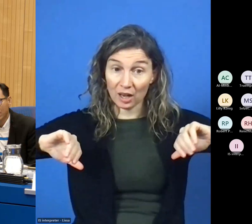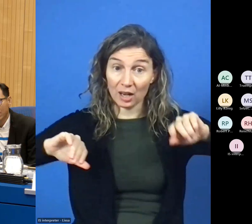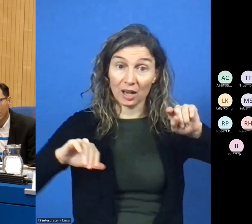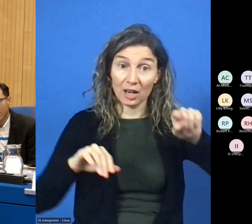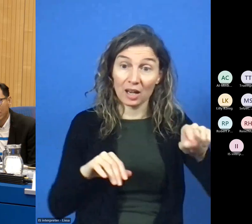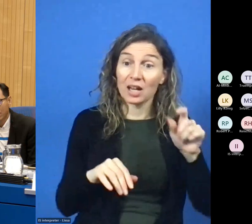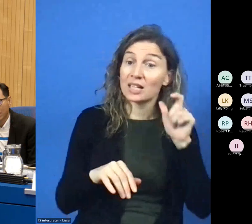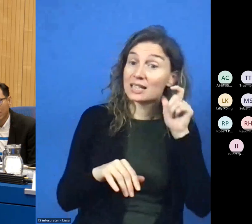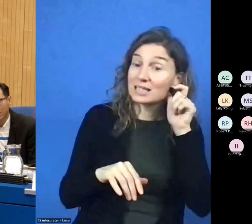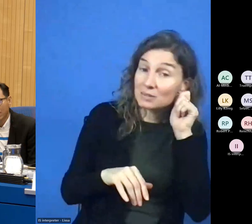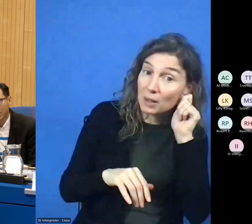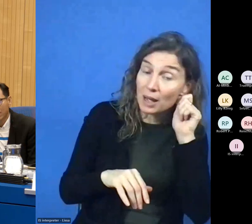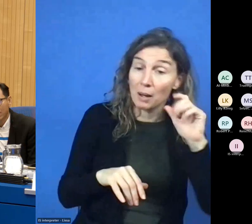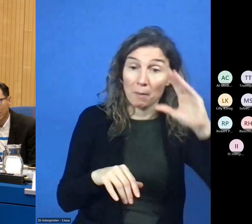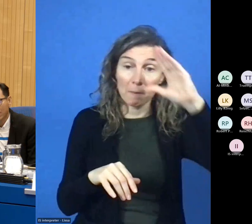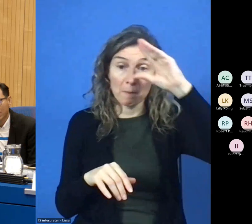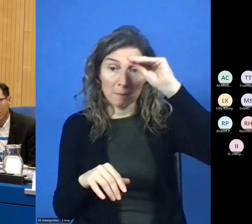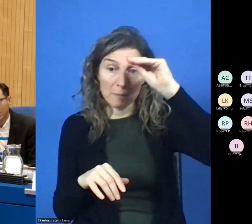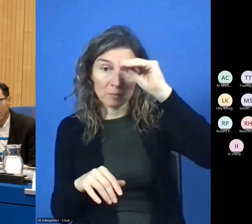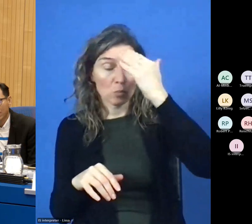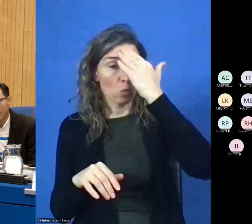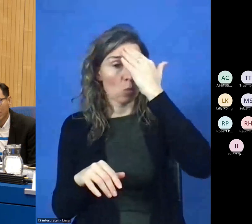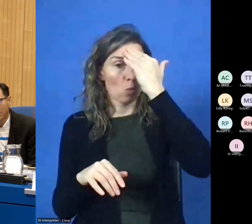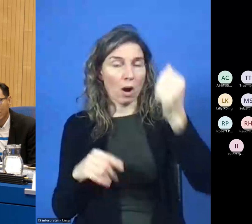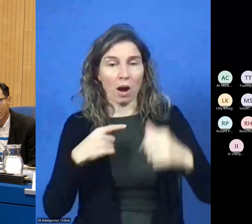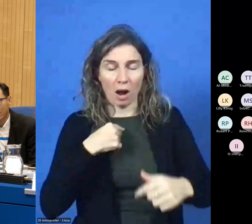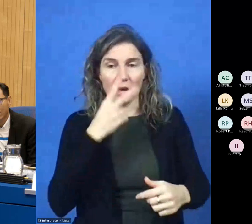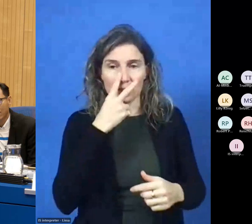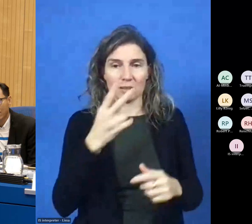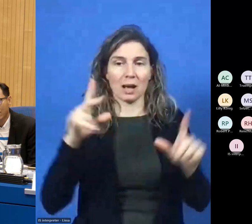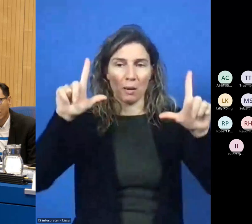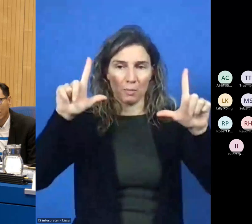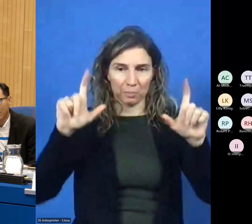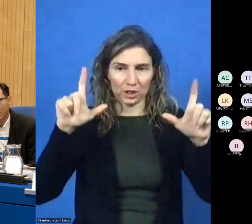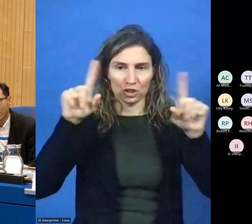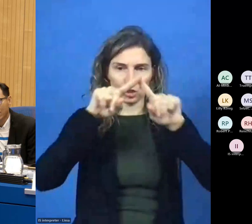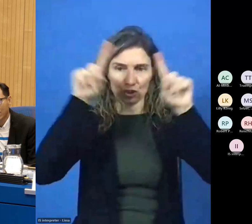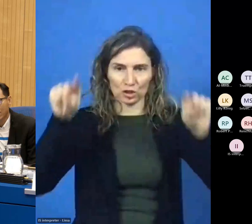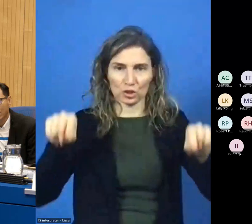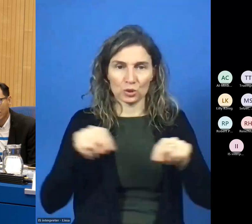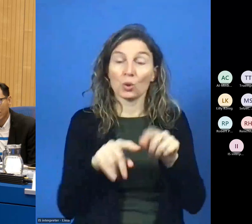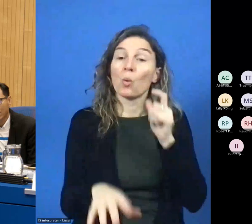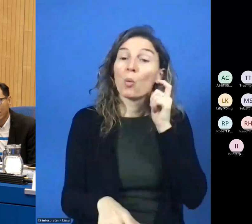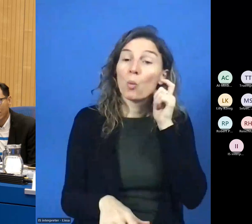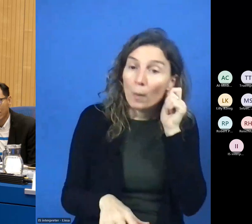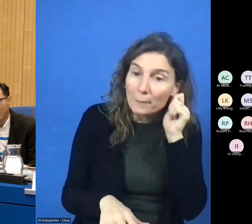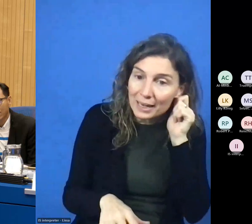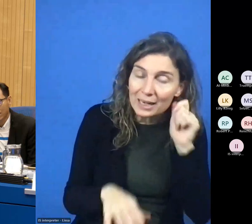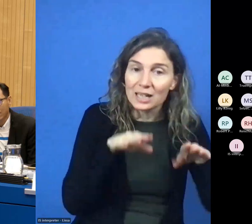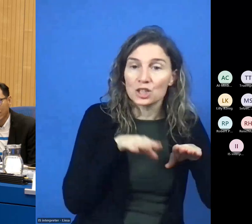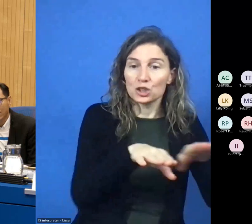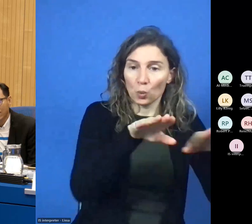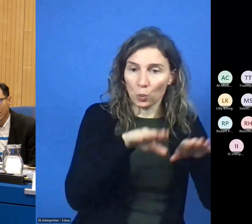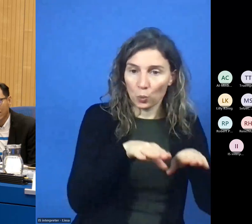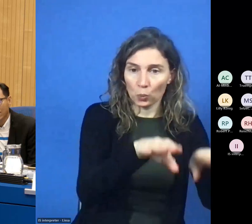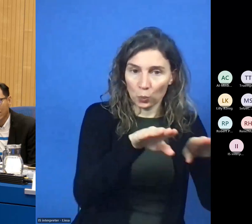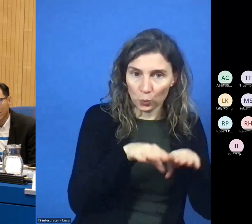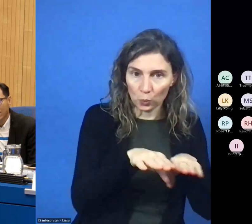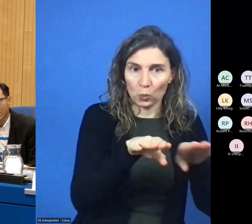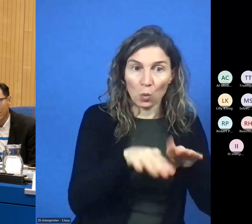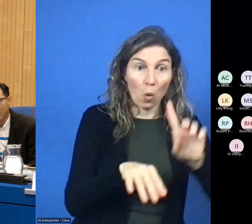and gender? Because there was this picture, women sewing, but only women at